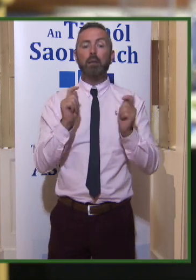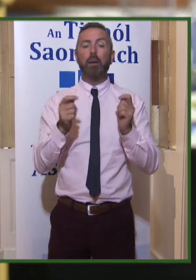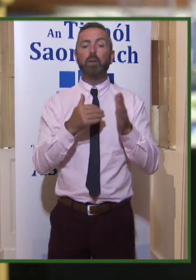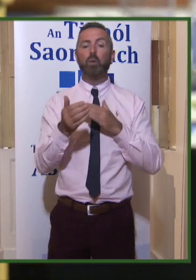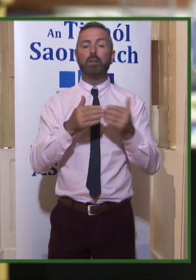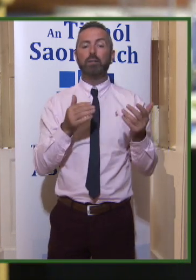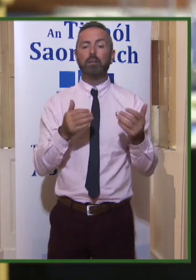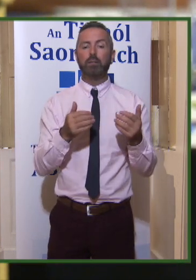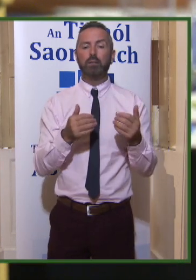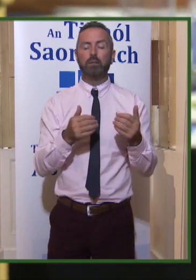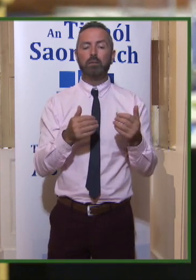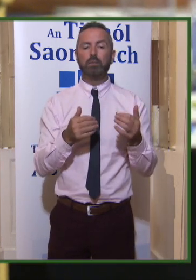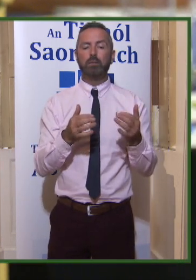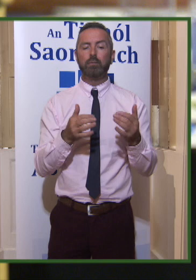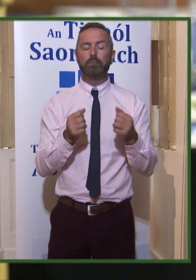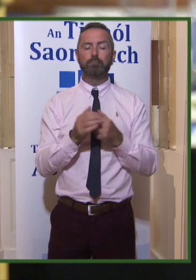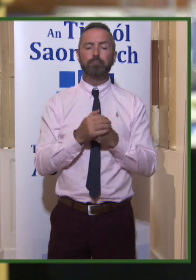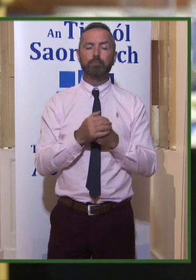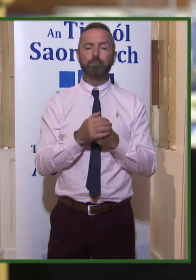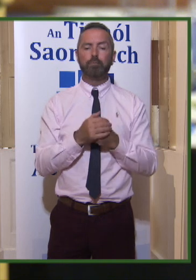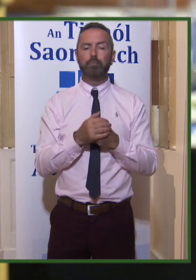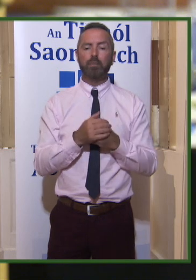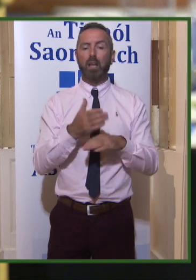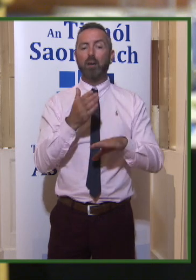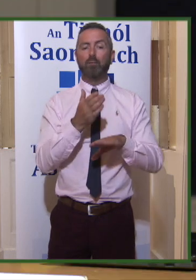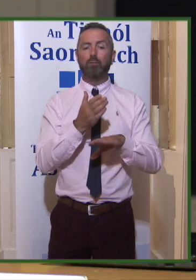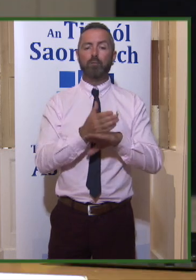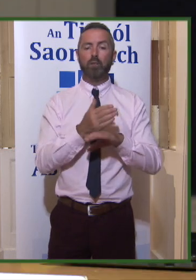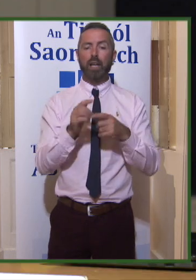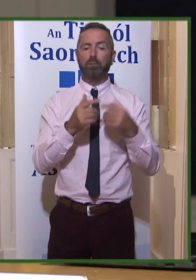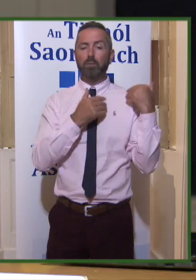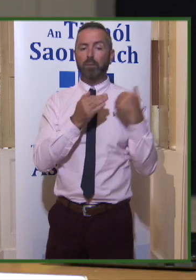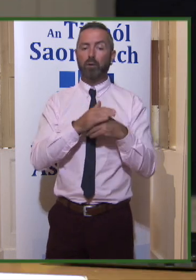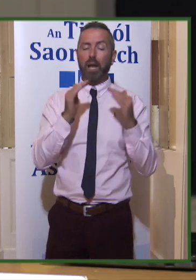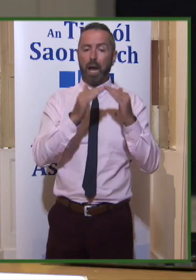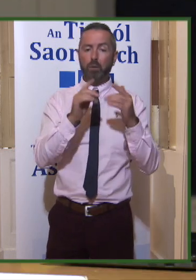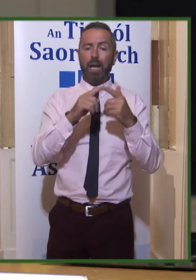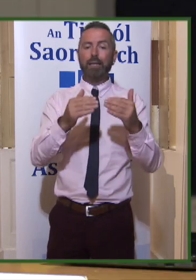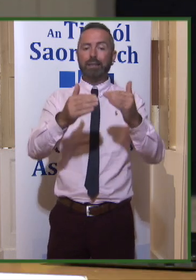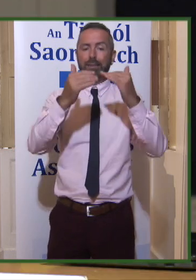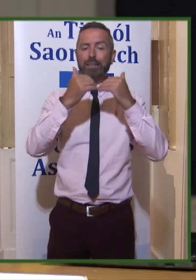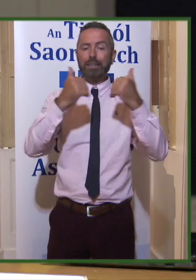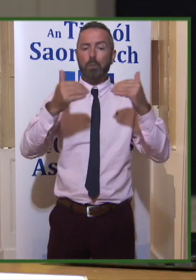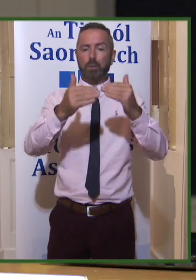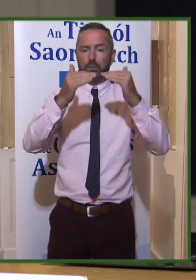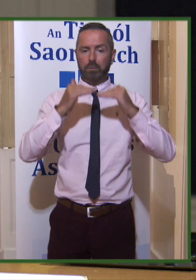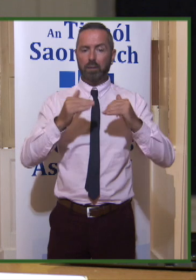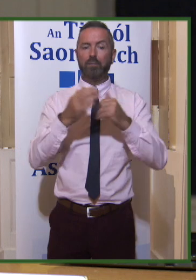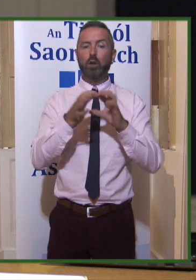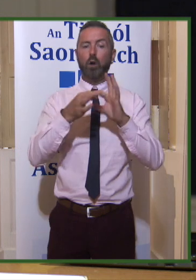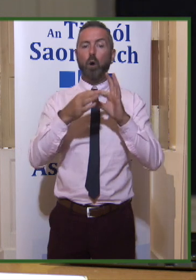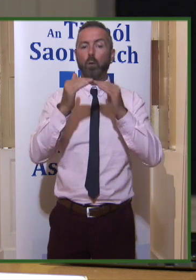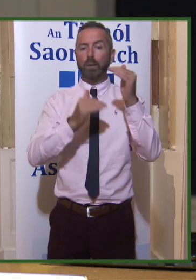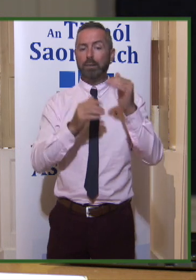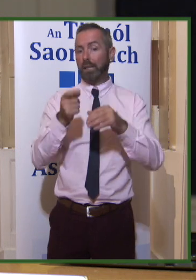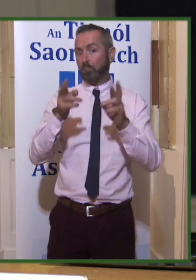have a row for function, responsibility, housing, and a separate row for homelessness. Is